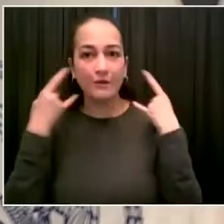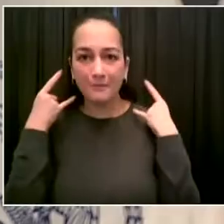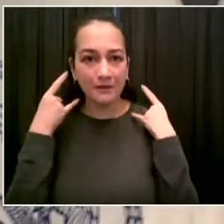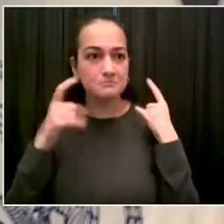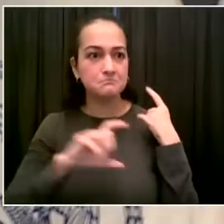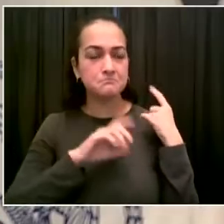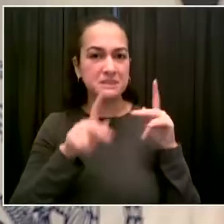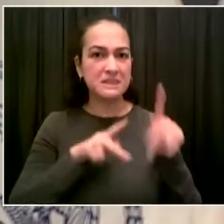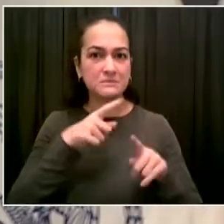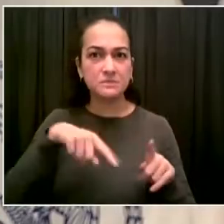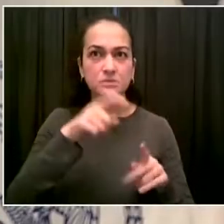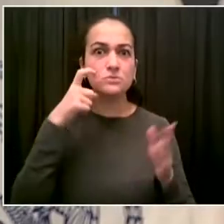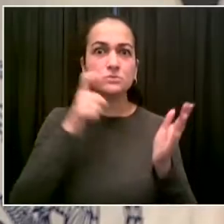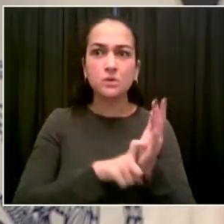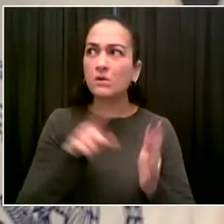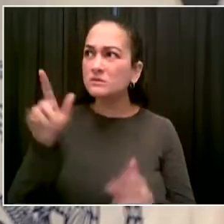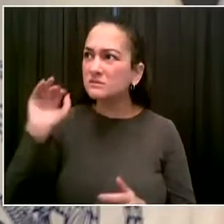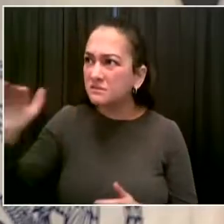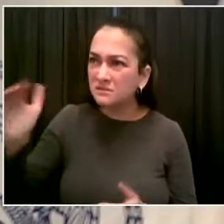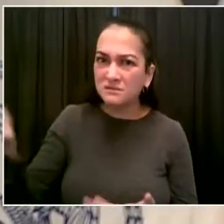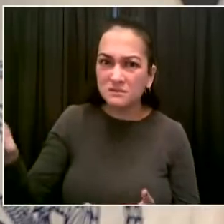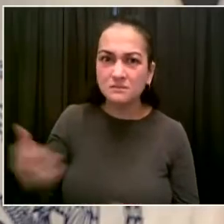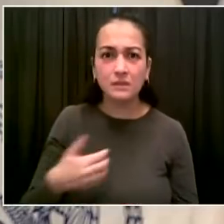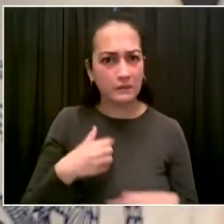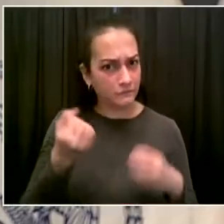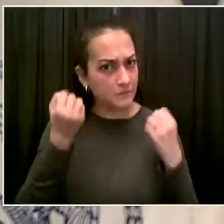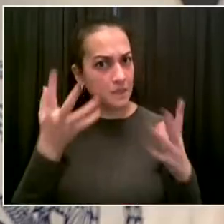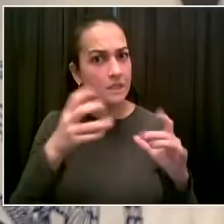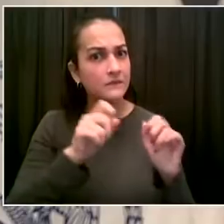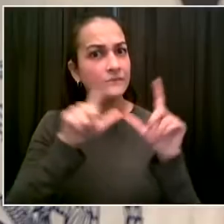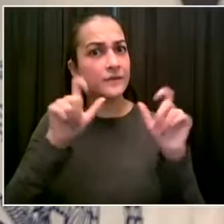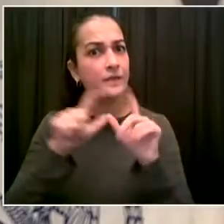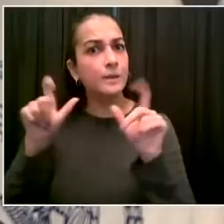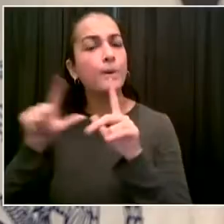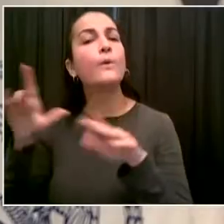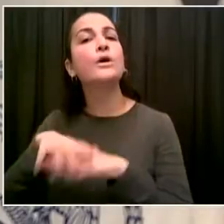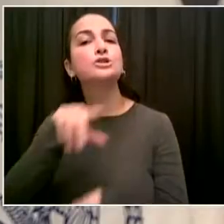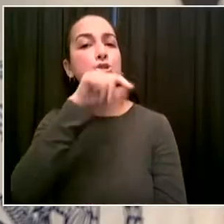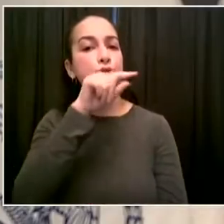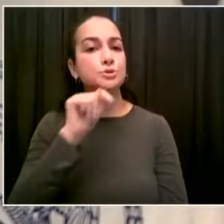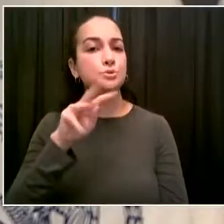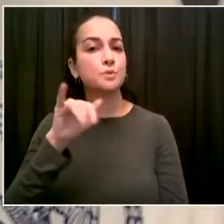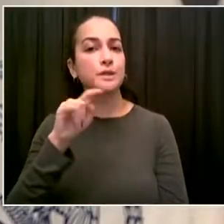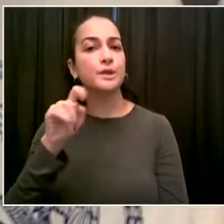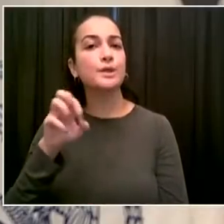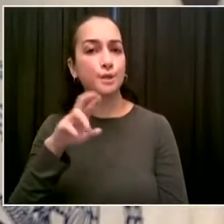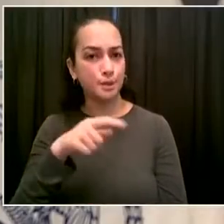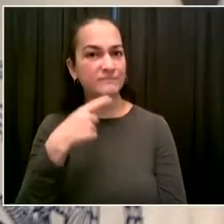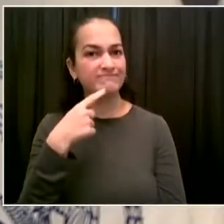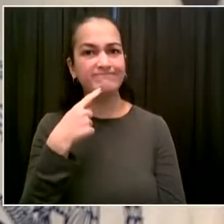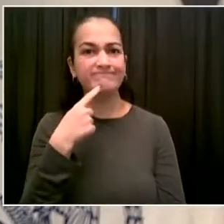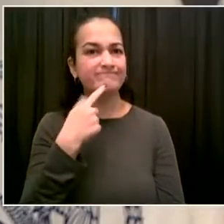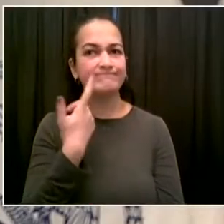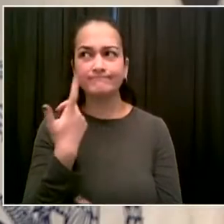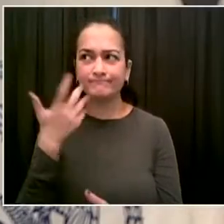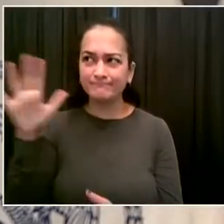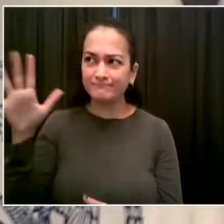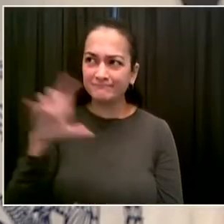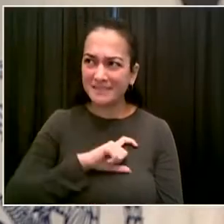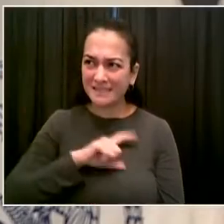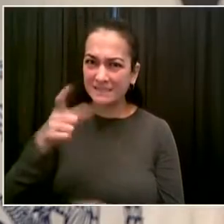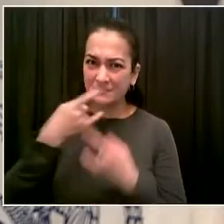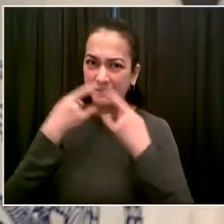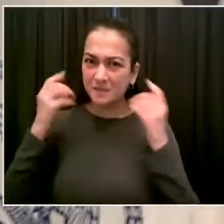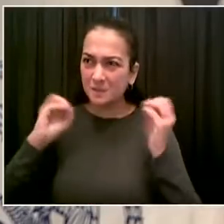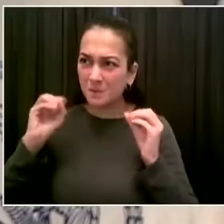feeling like the police are not following mask mandates or not getting vaccinated. And then, you know, the PBA statement